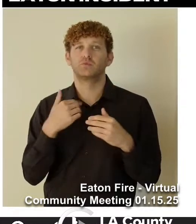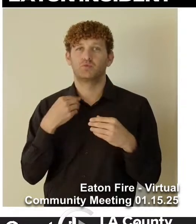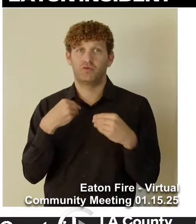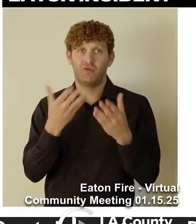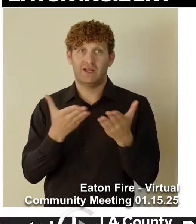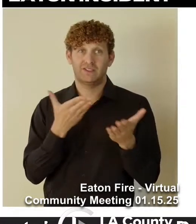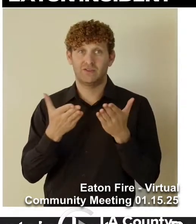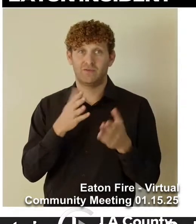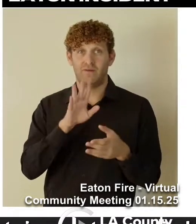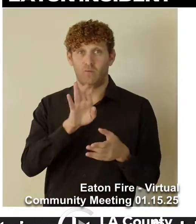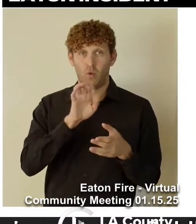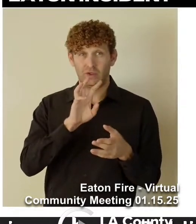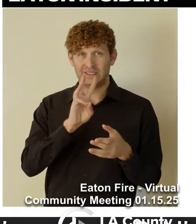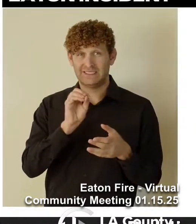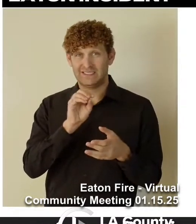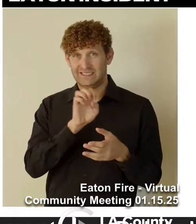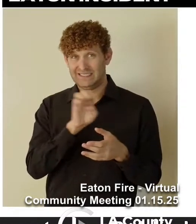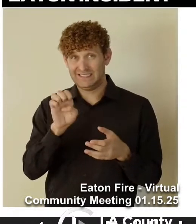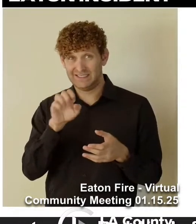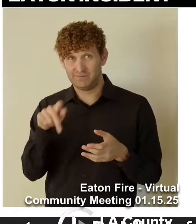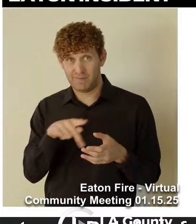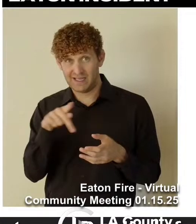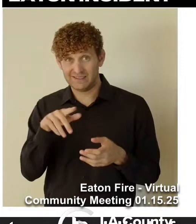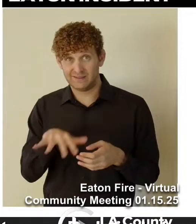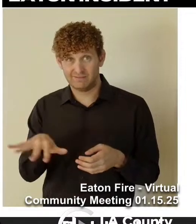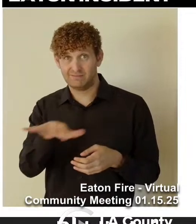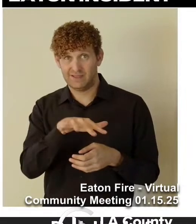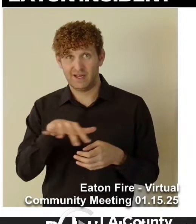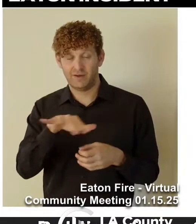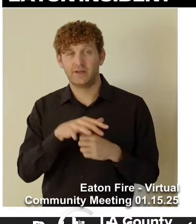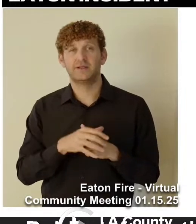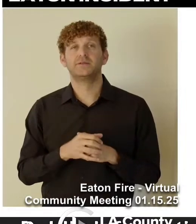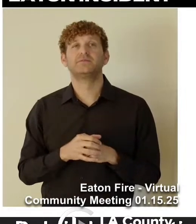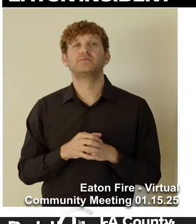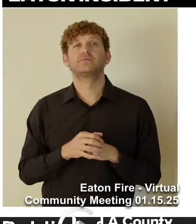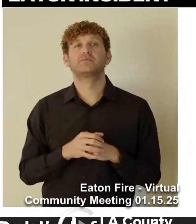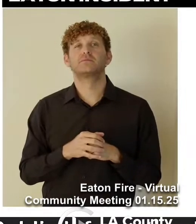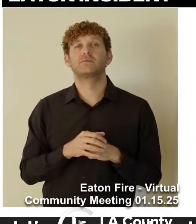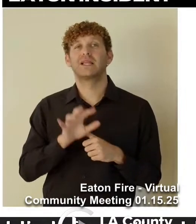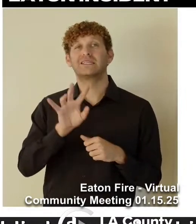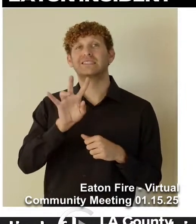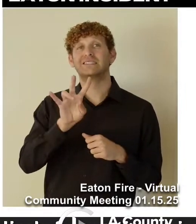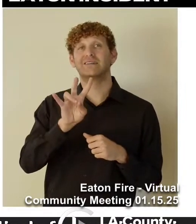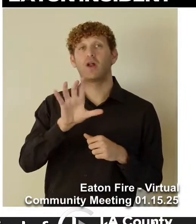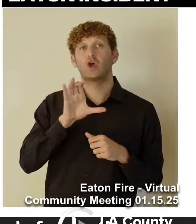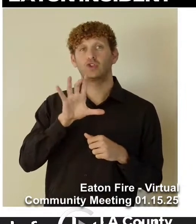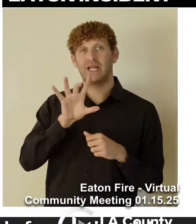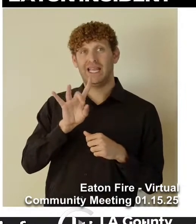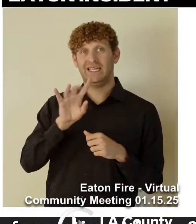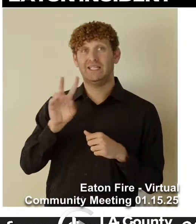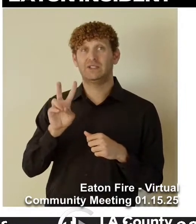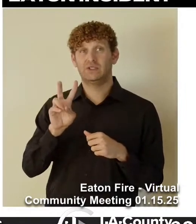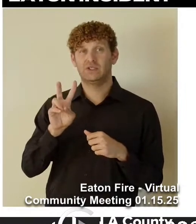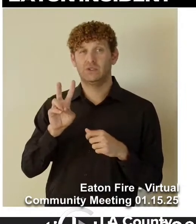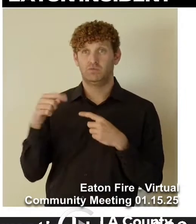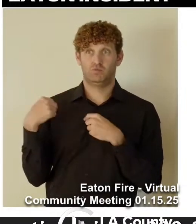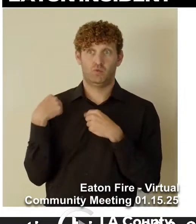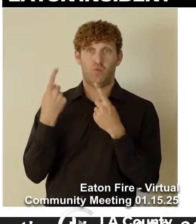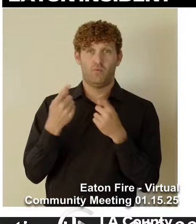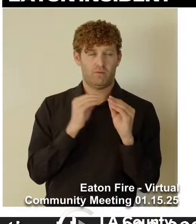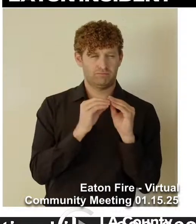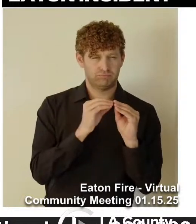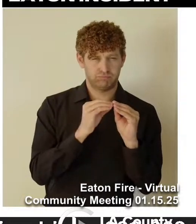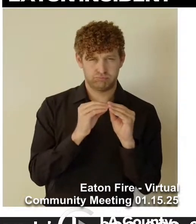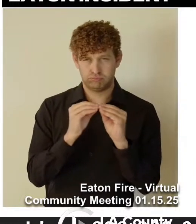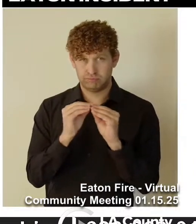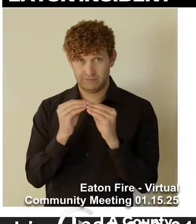Pasadena today, bringing the total number of restored customers to 782 thus far. Tomorrow's restoration efforts